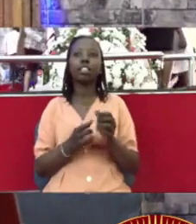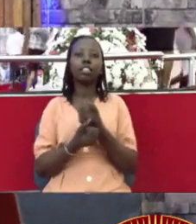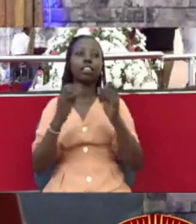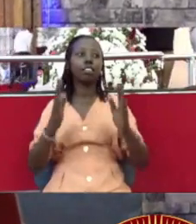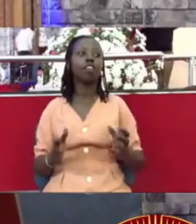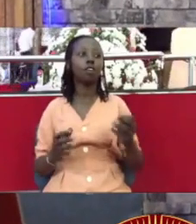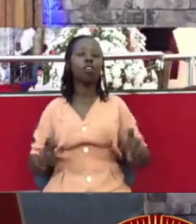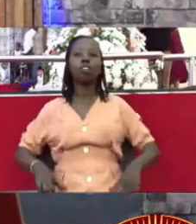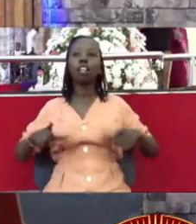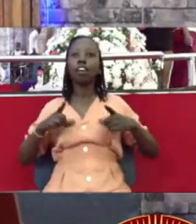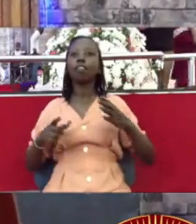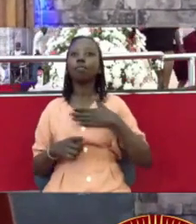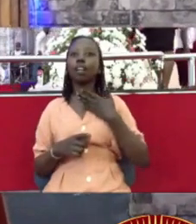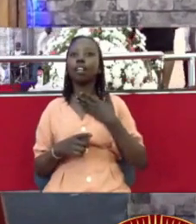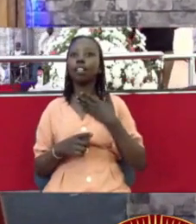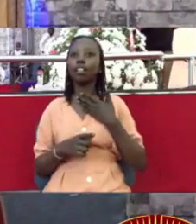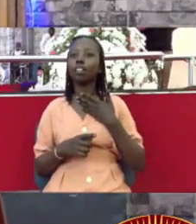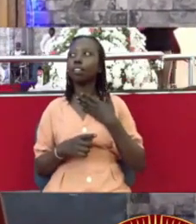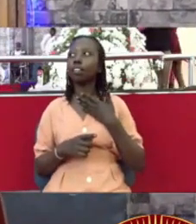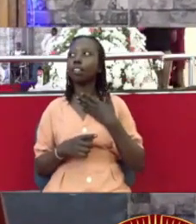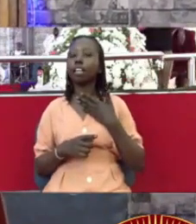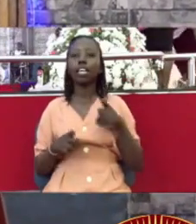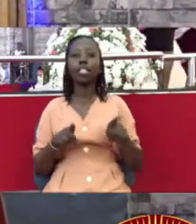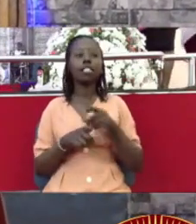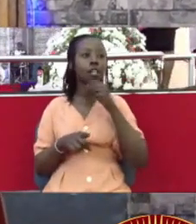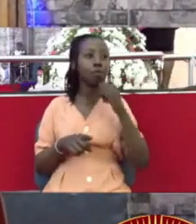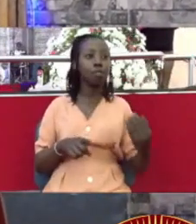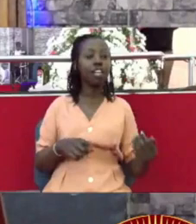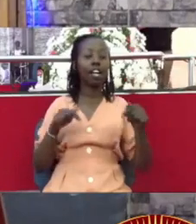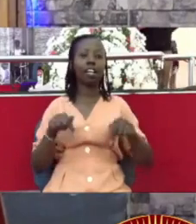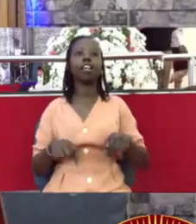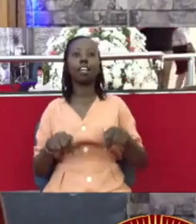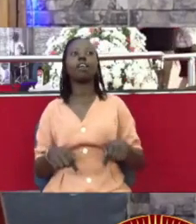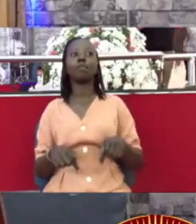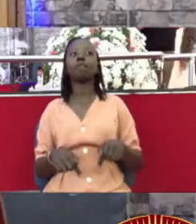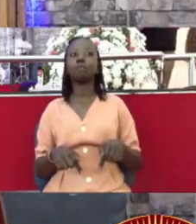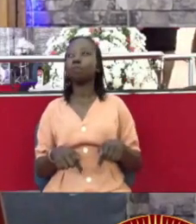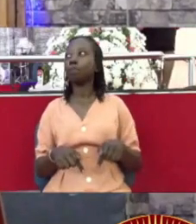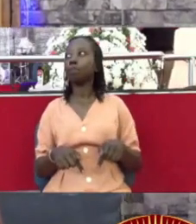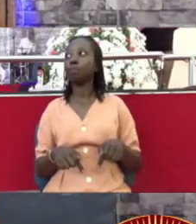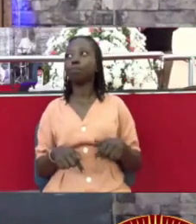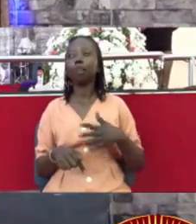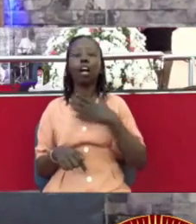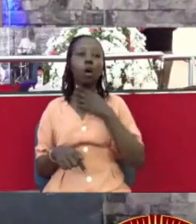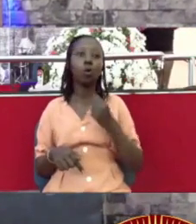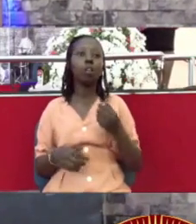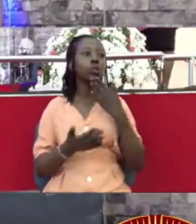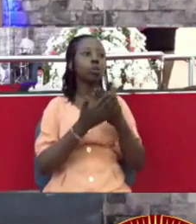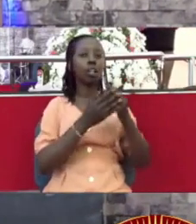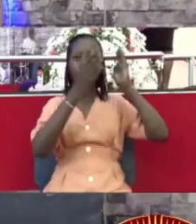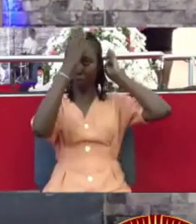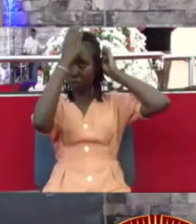Mwokozi wa maisha yangu. And I'm a son in this house. Mimi ni mwana katika chumba hii. And I want to appreciate our bishop.